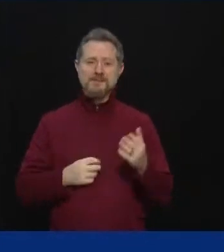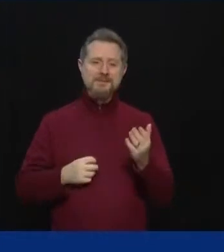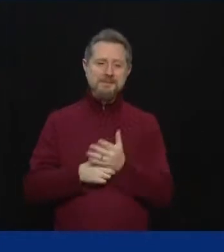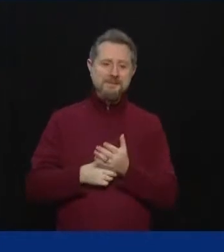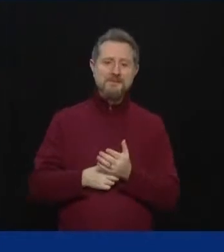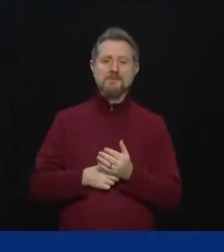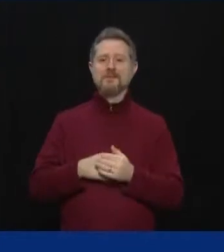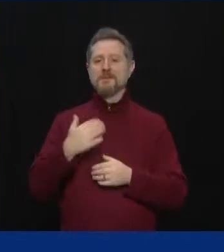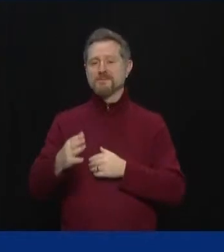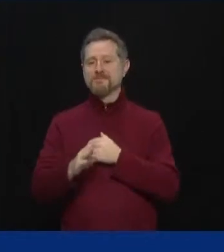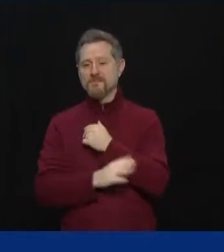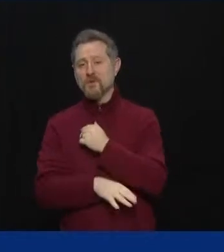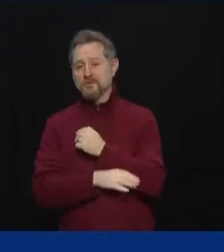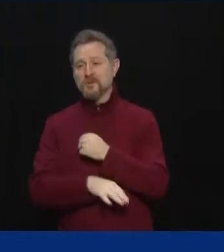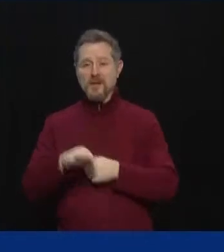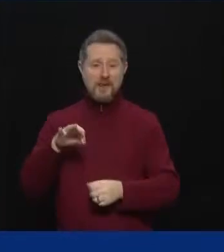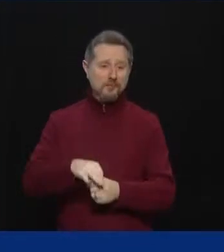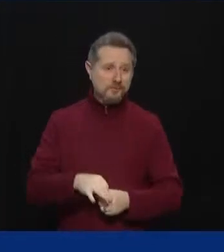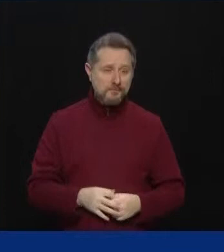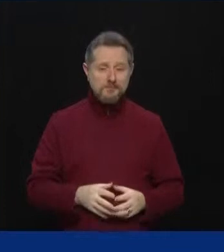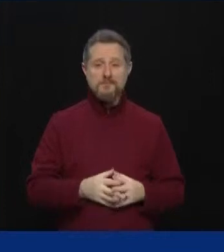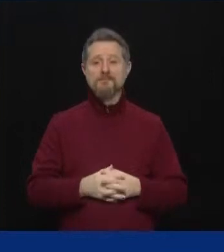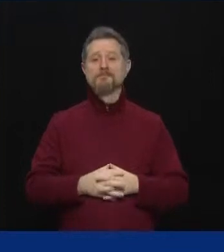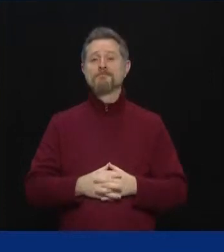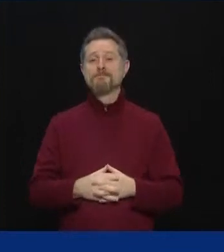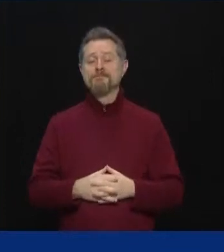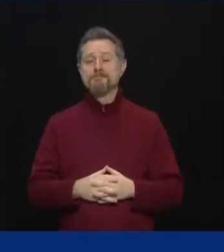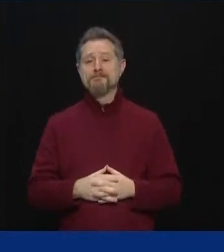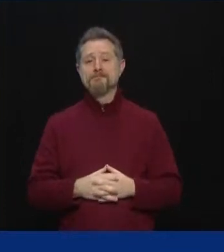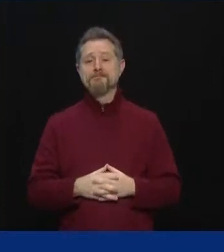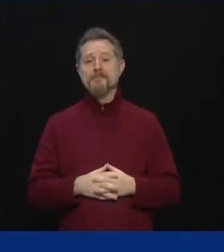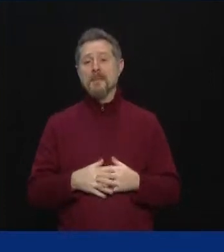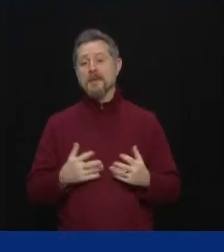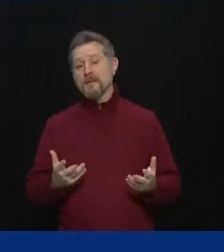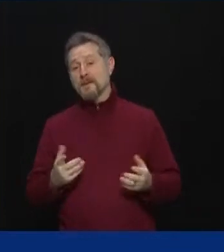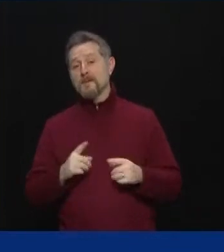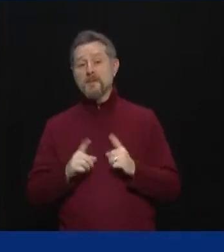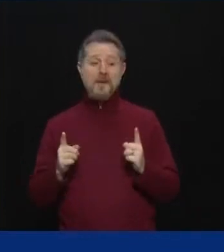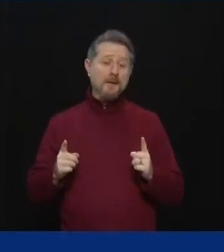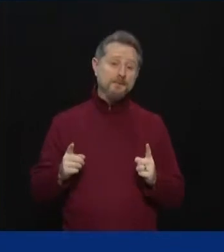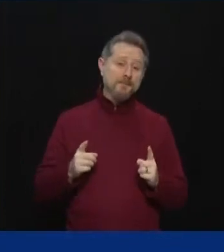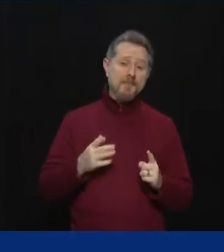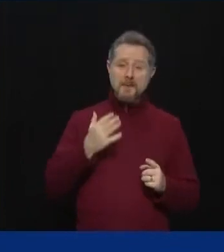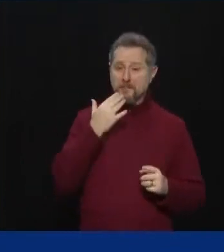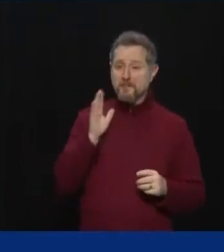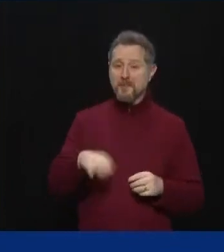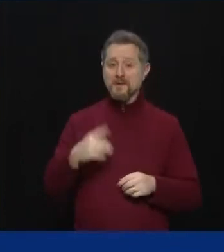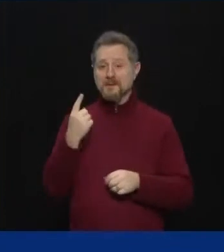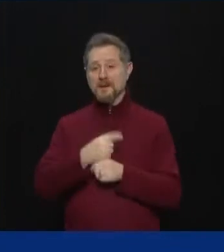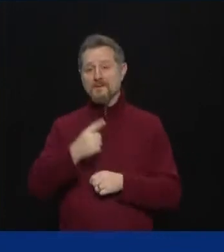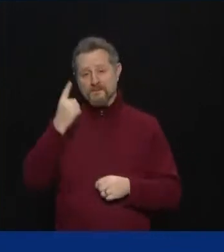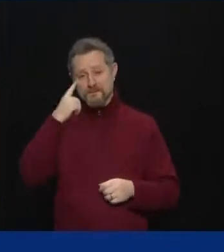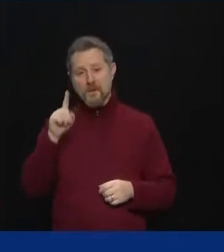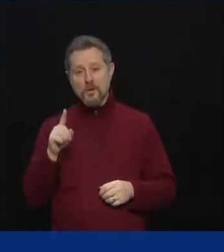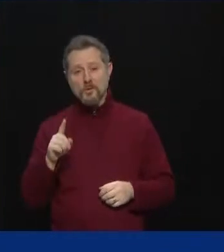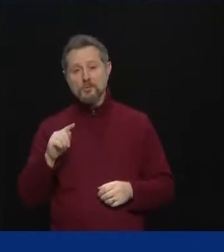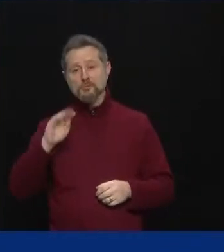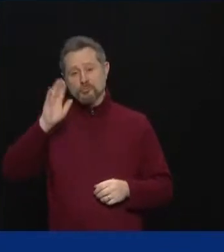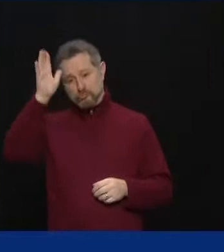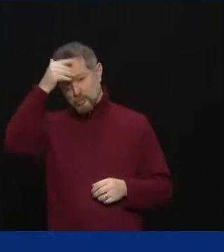all I would say after this is a very bad day for Donald Trump and the NRA when